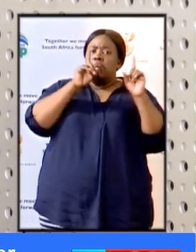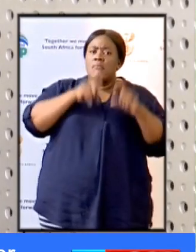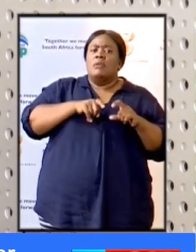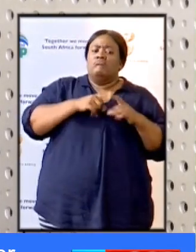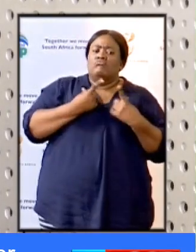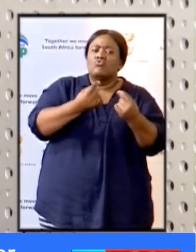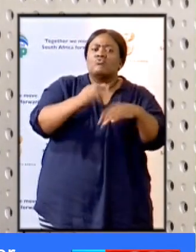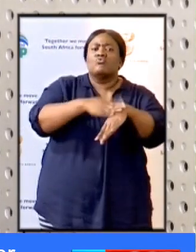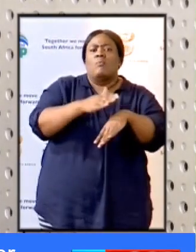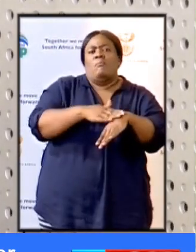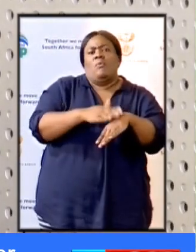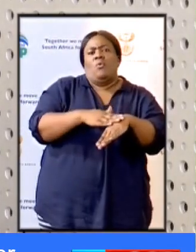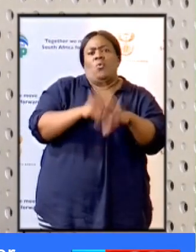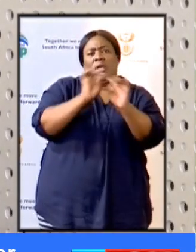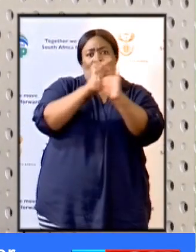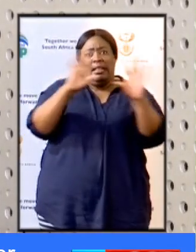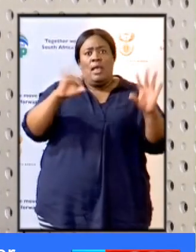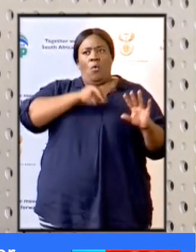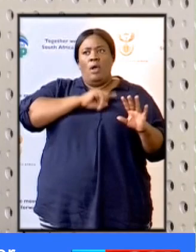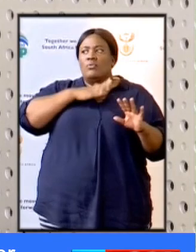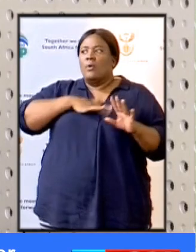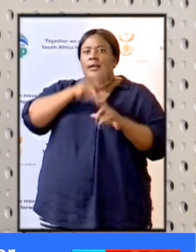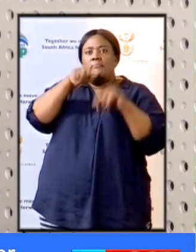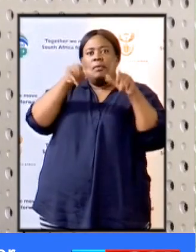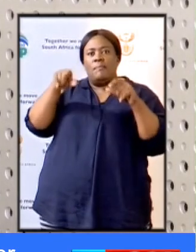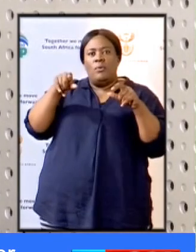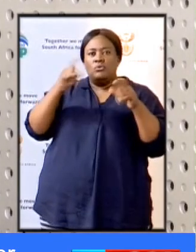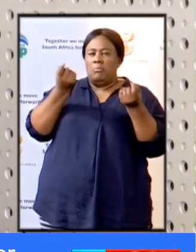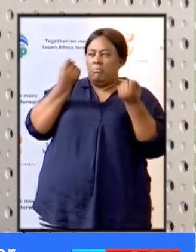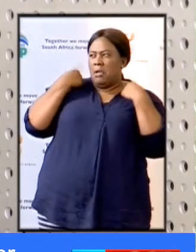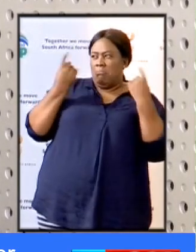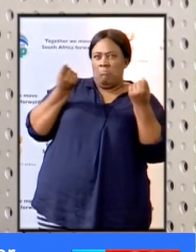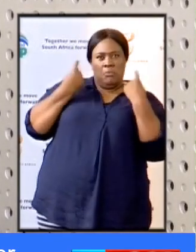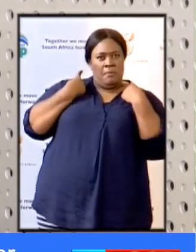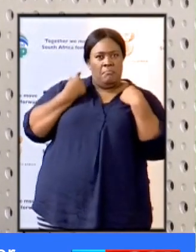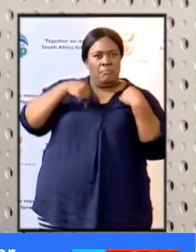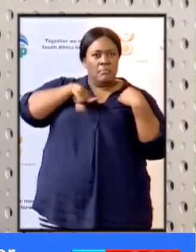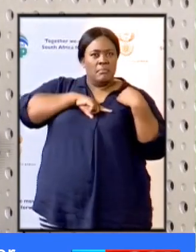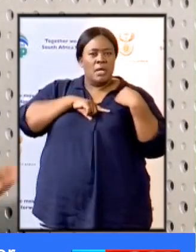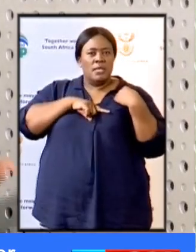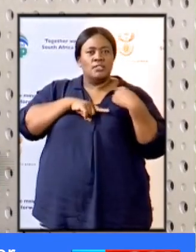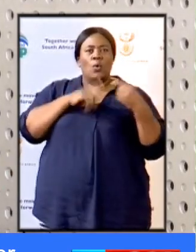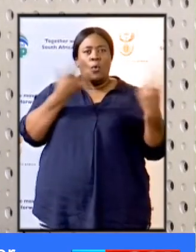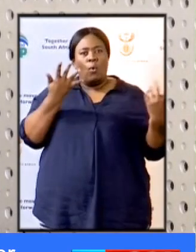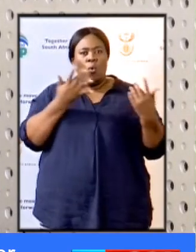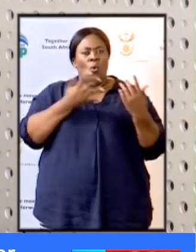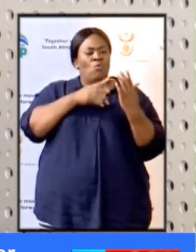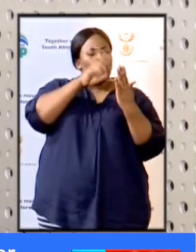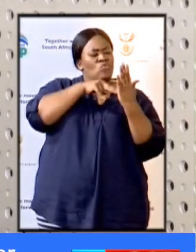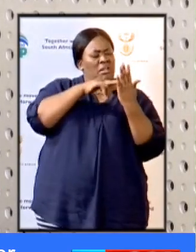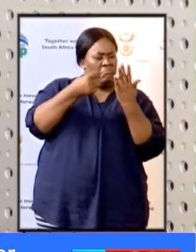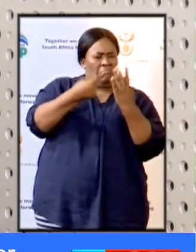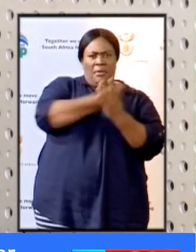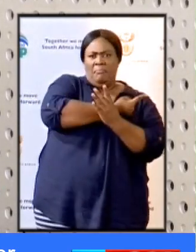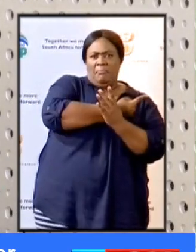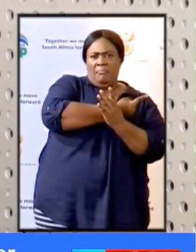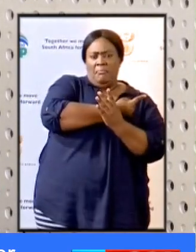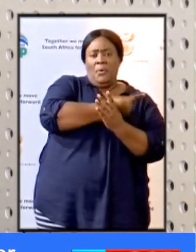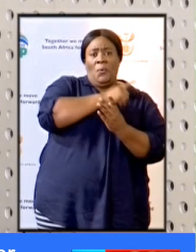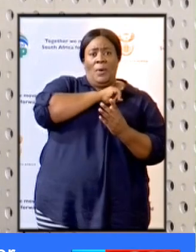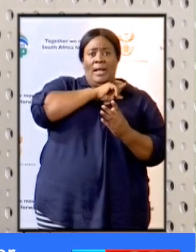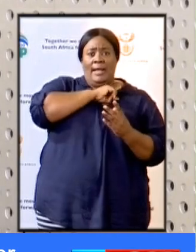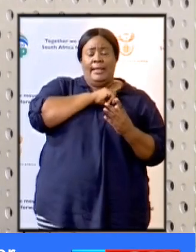ourselves misunderstood, I think, or misquoted, or misread. The way I think